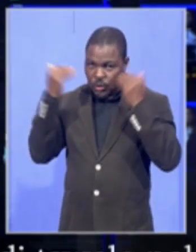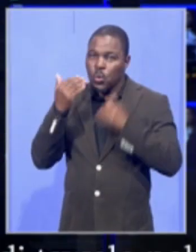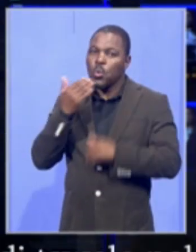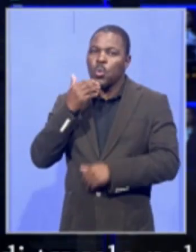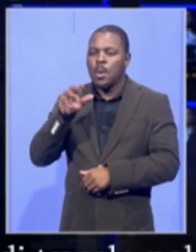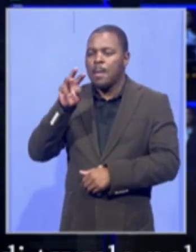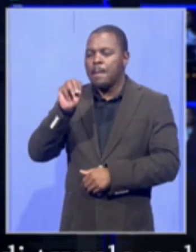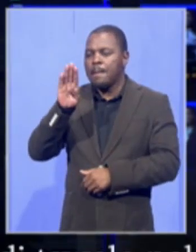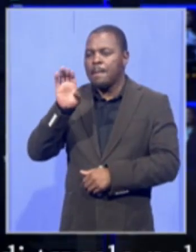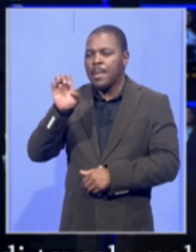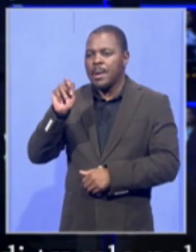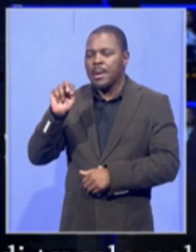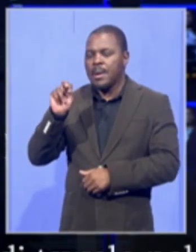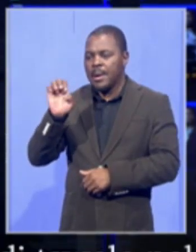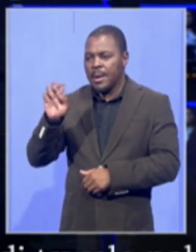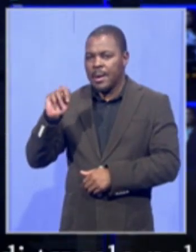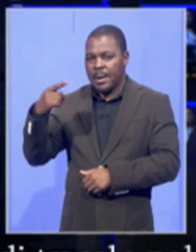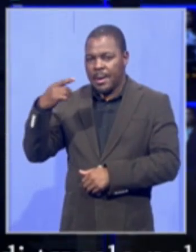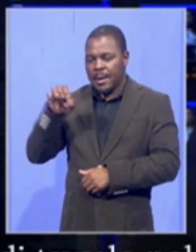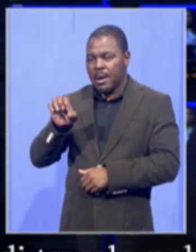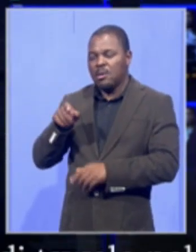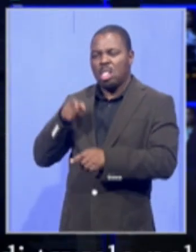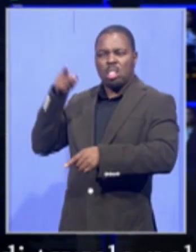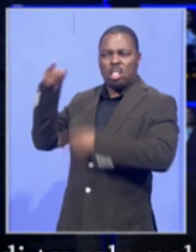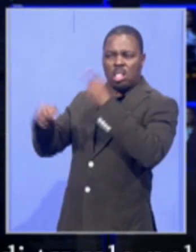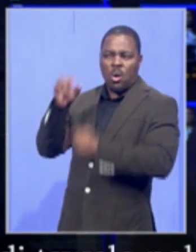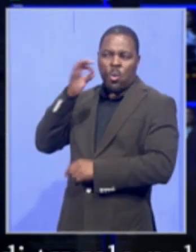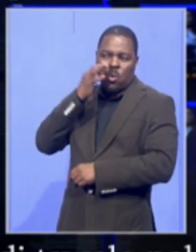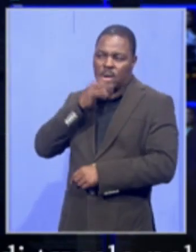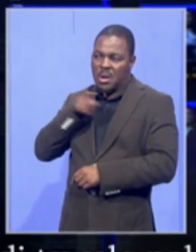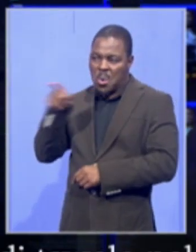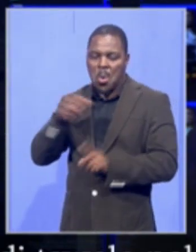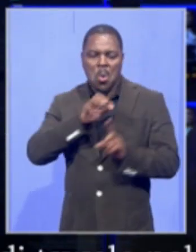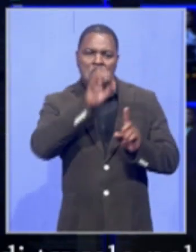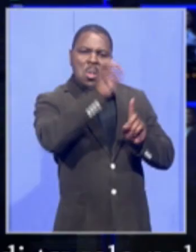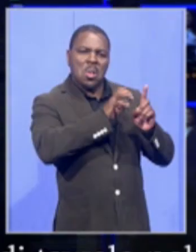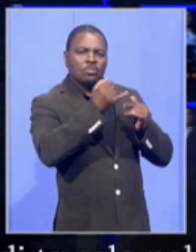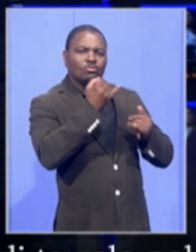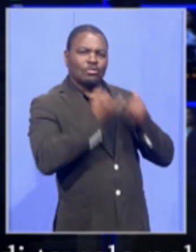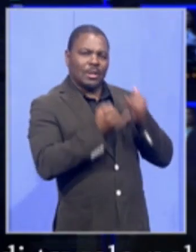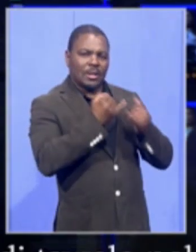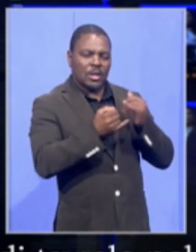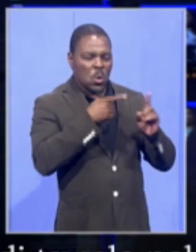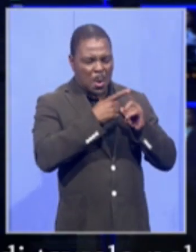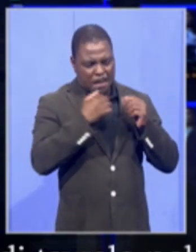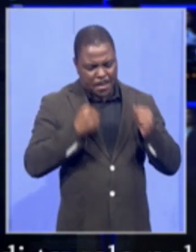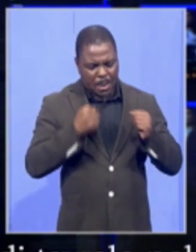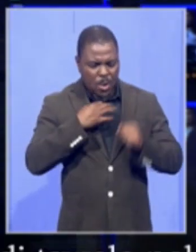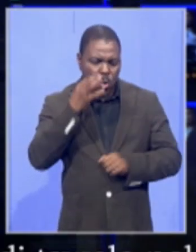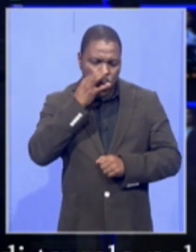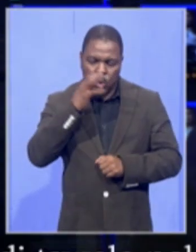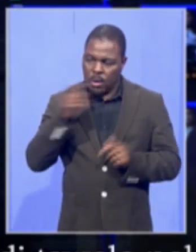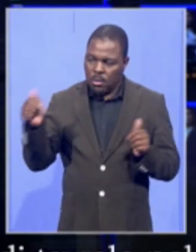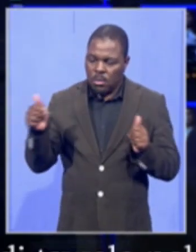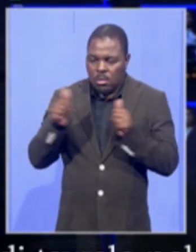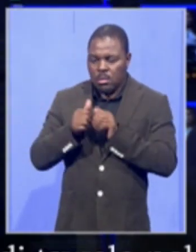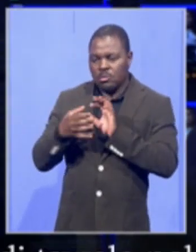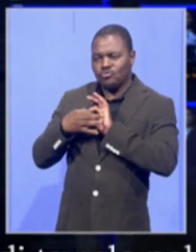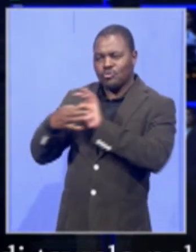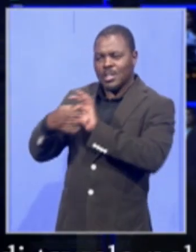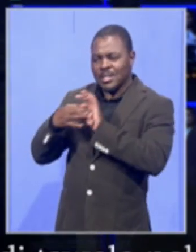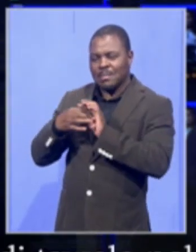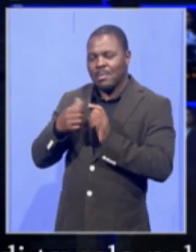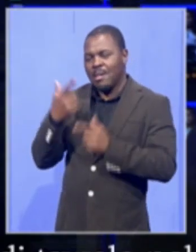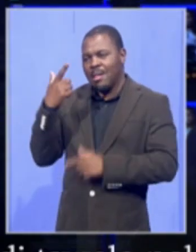Selby Mbenenge ka tlhekefetso ya thobalano o ntse a tsitlalletse ntlheng ya hae ya hore o ne a sena dikamano tsa marato